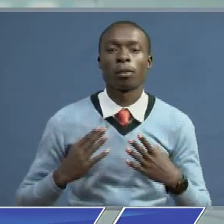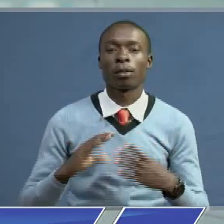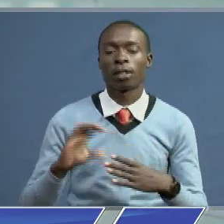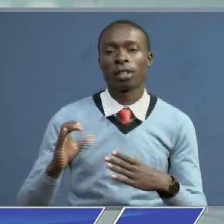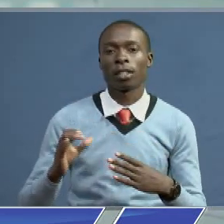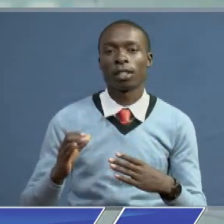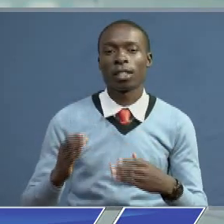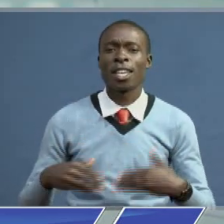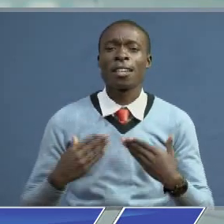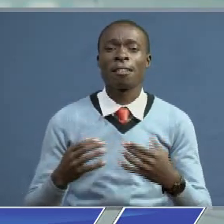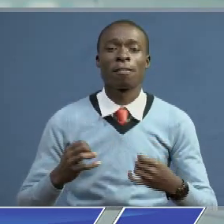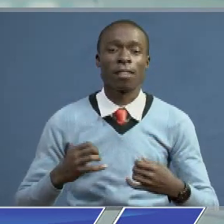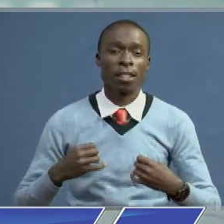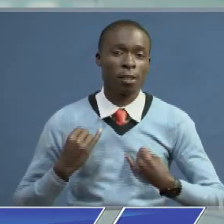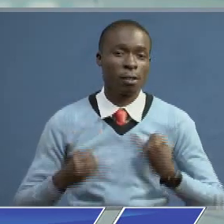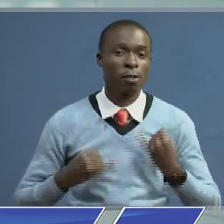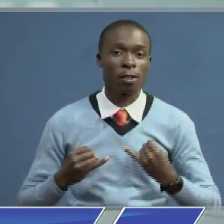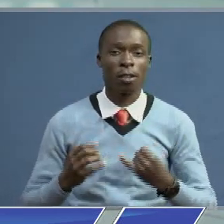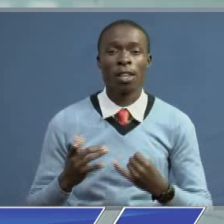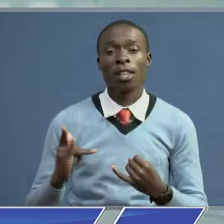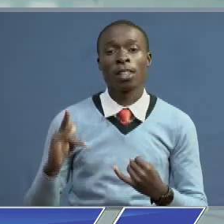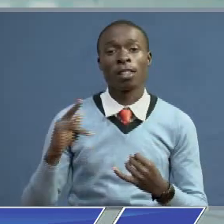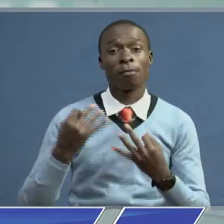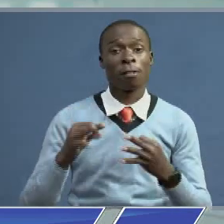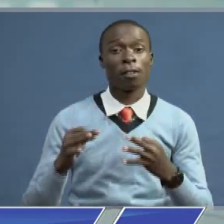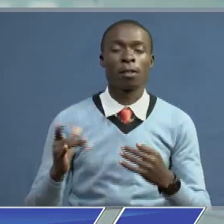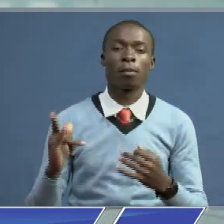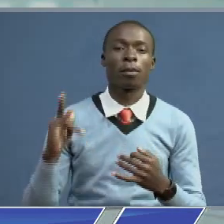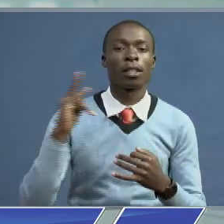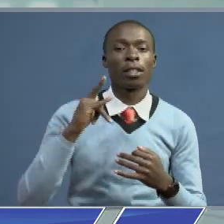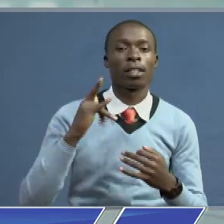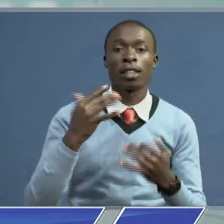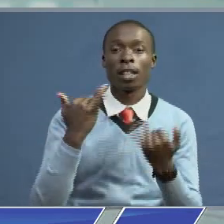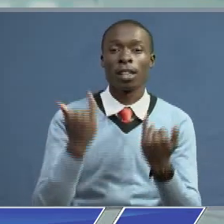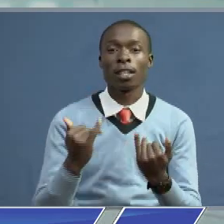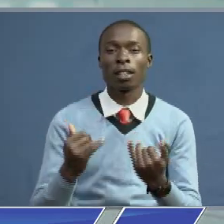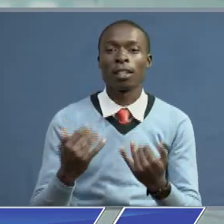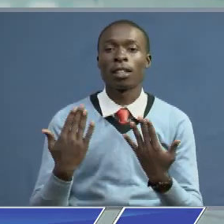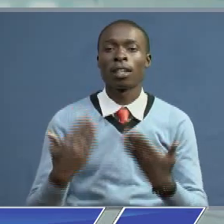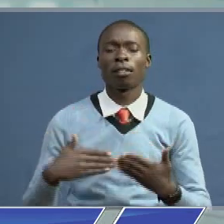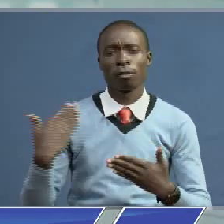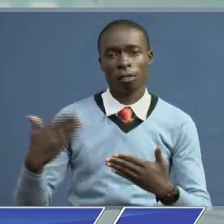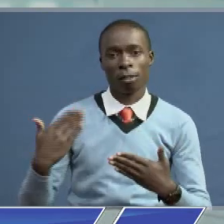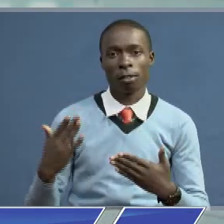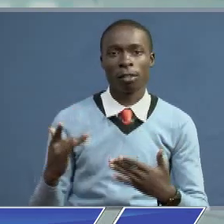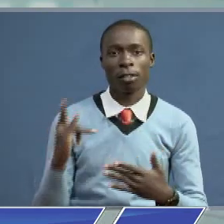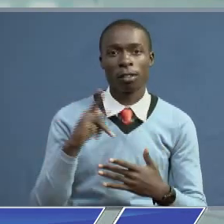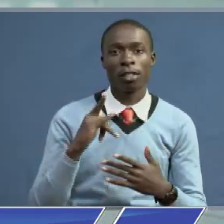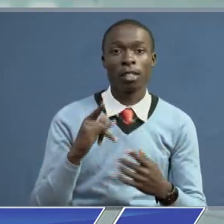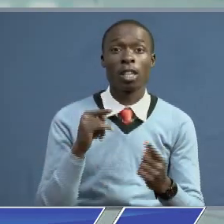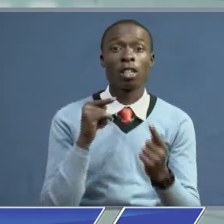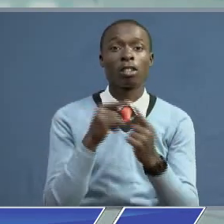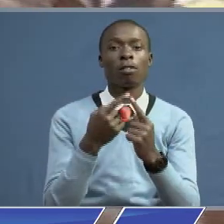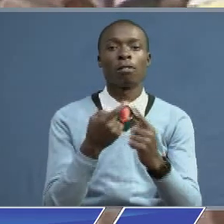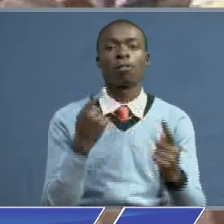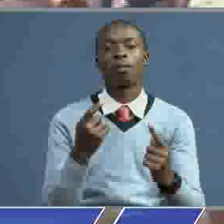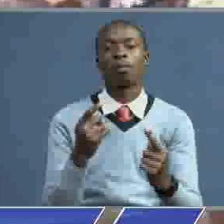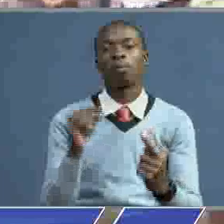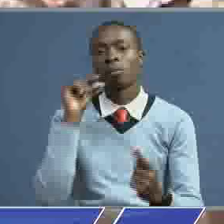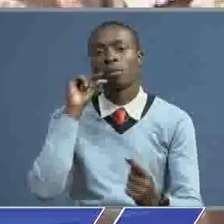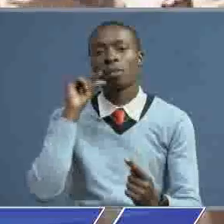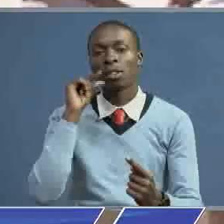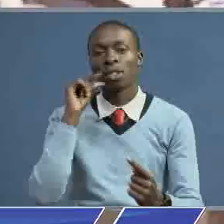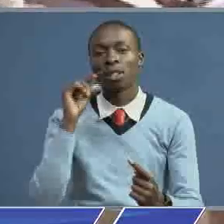have expressed their joy after the Freedom Airlines announced that they will have daily flights to and from Garissa. The airline's manager,